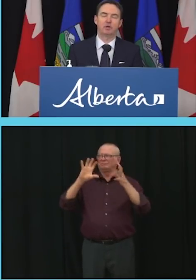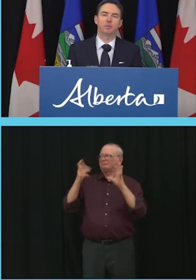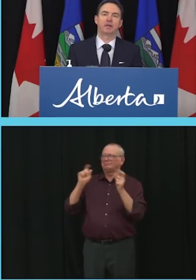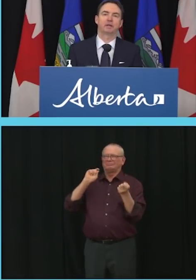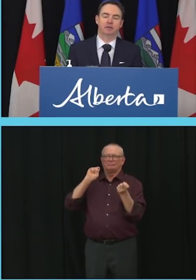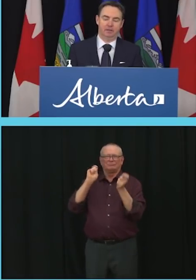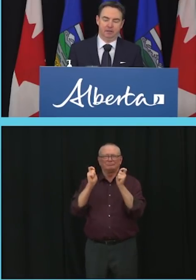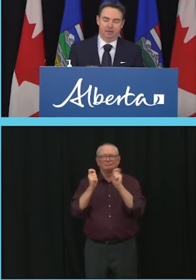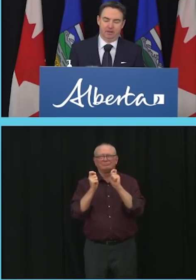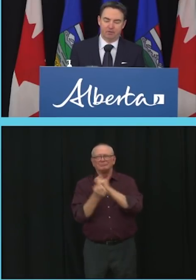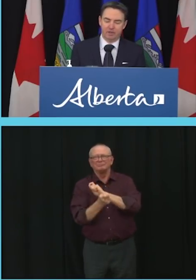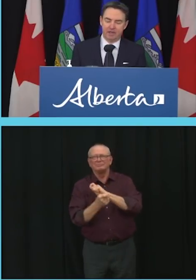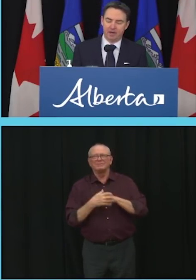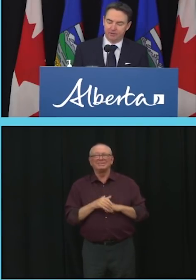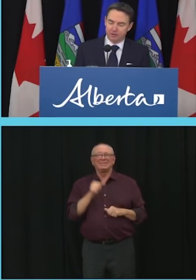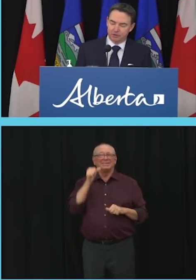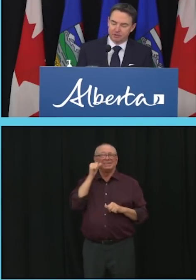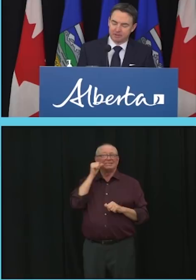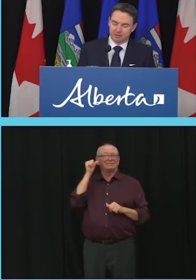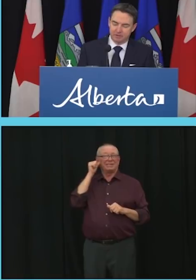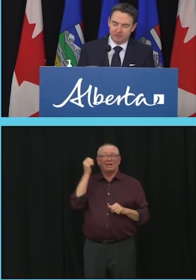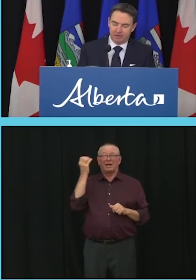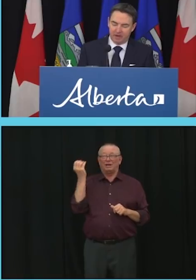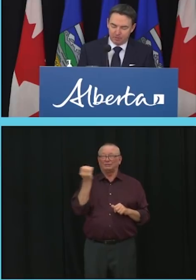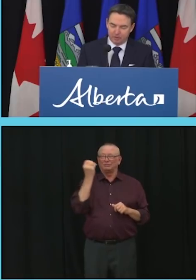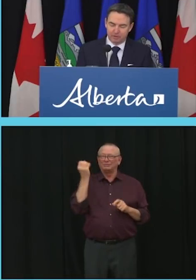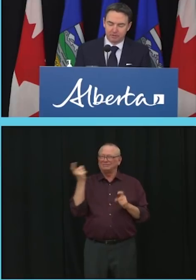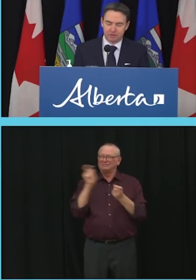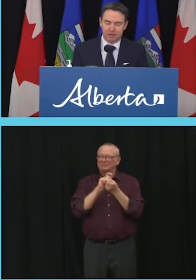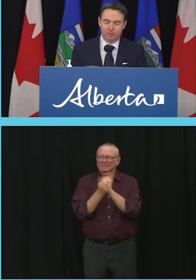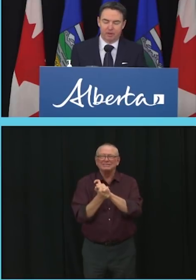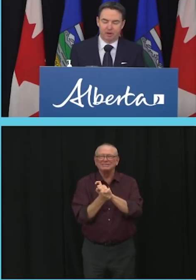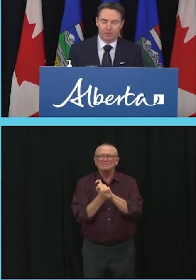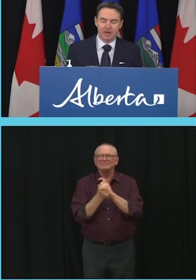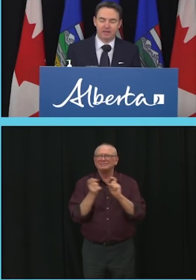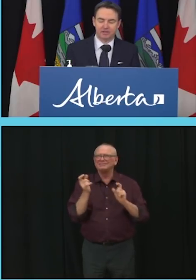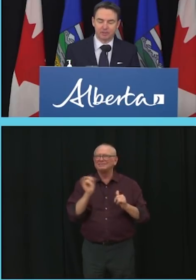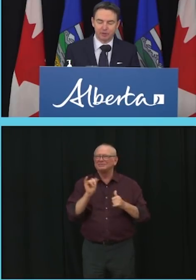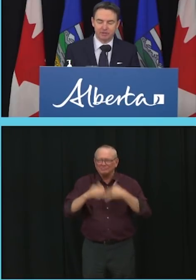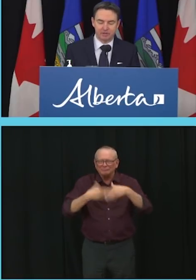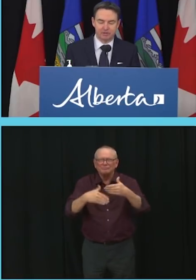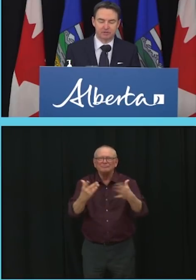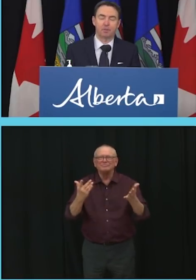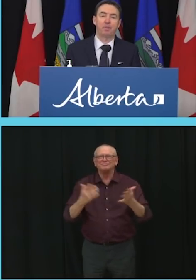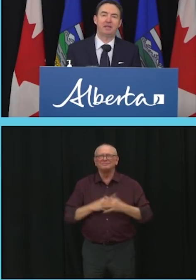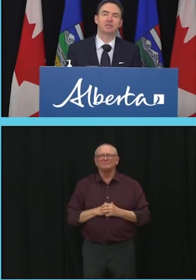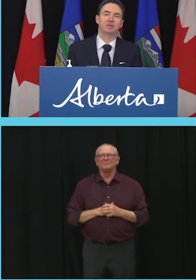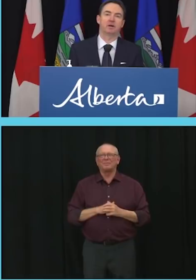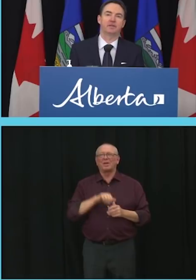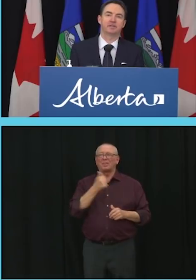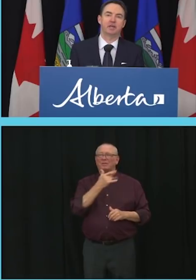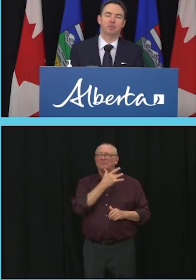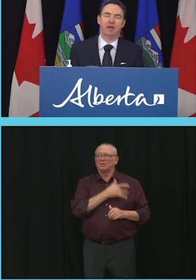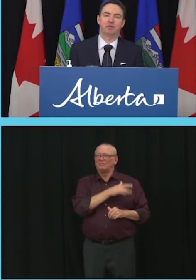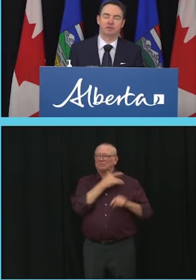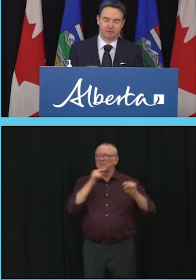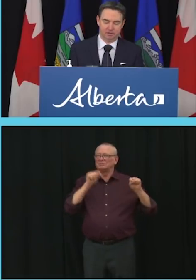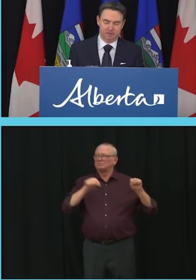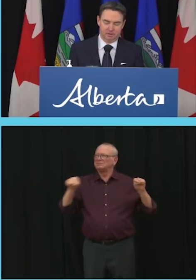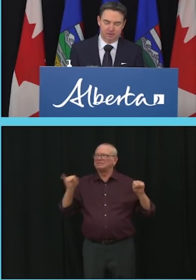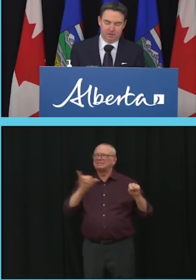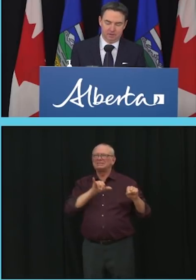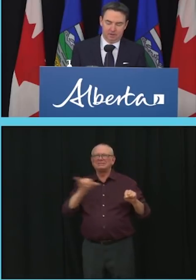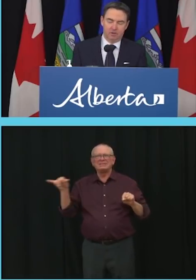their reopening. Every day, other jurisdictions of every political stripe are making similar decisions based on the same